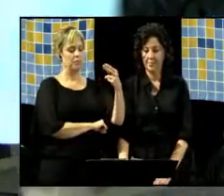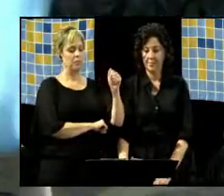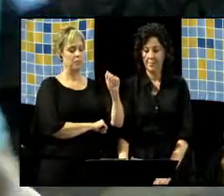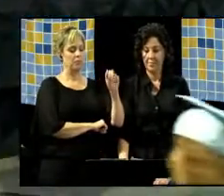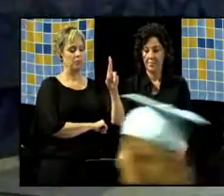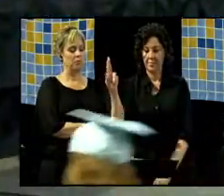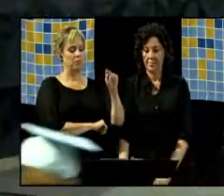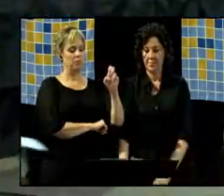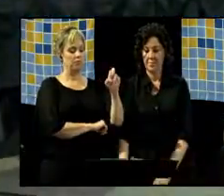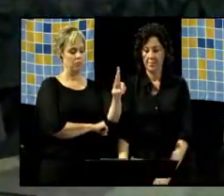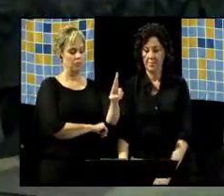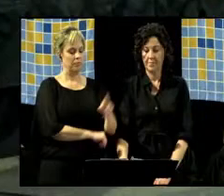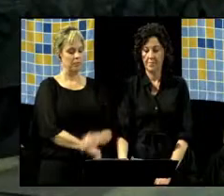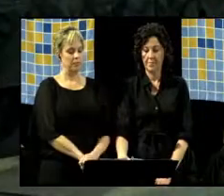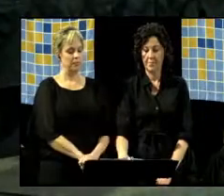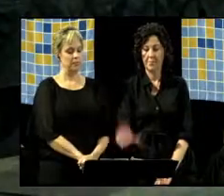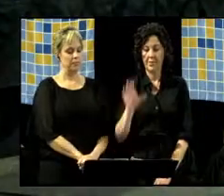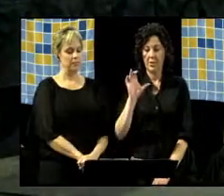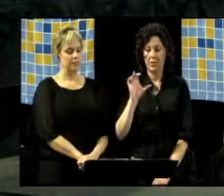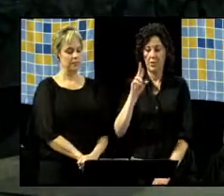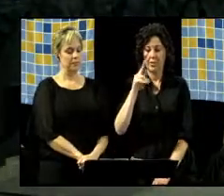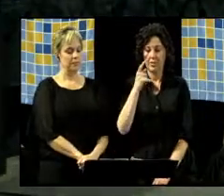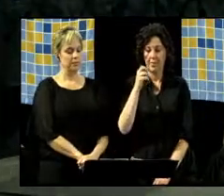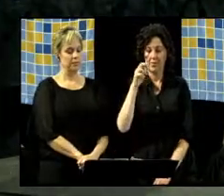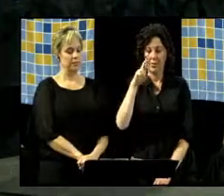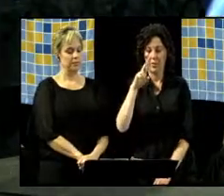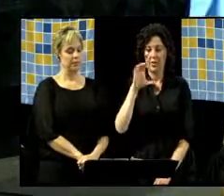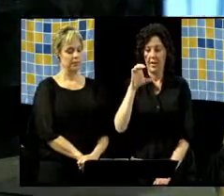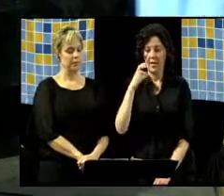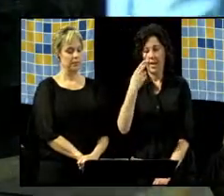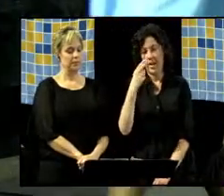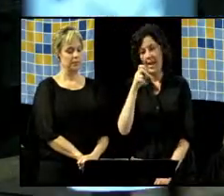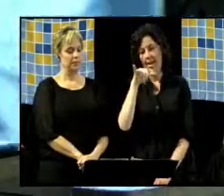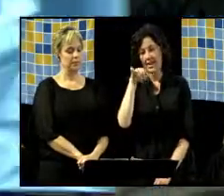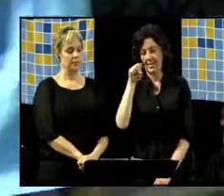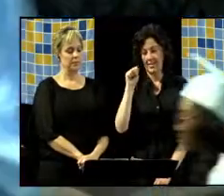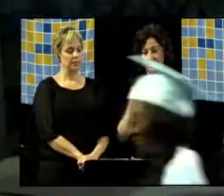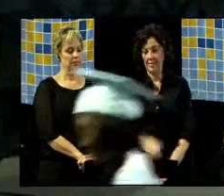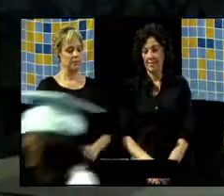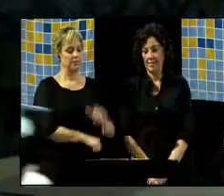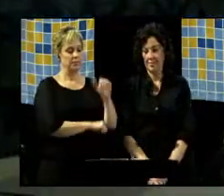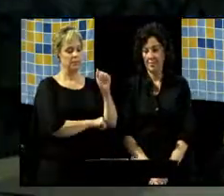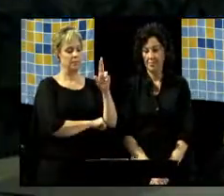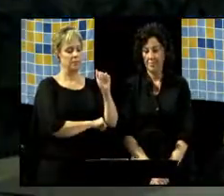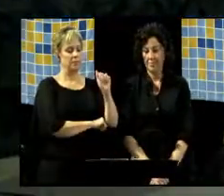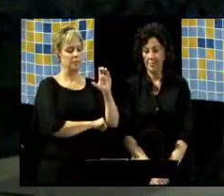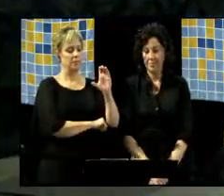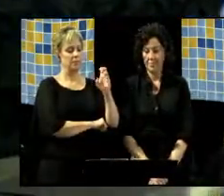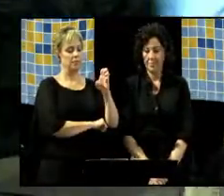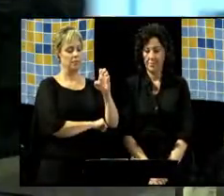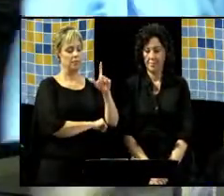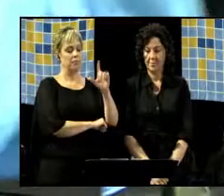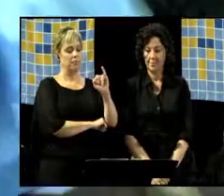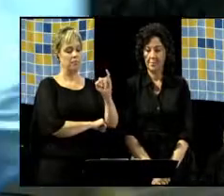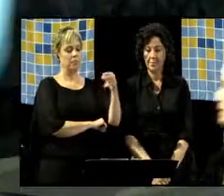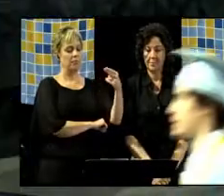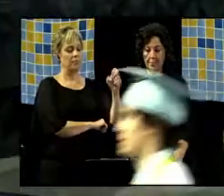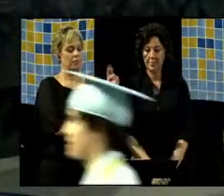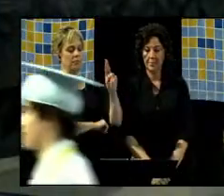Harder. Christopher Blaine Hayes. Araceli Rueda